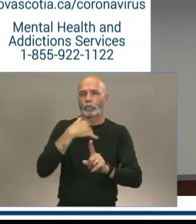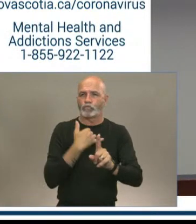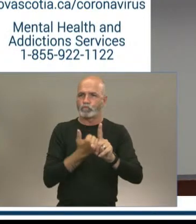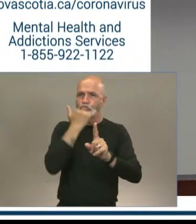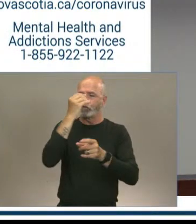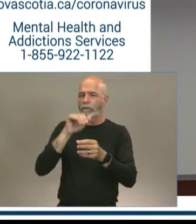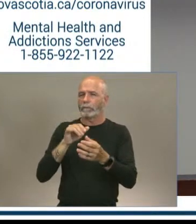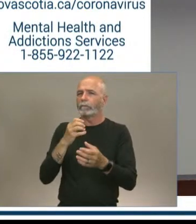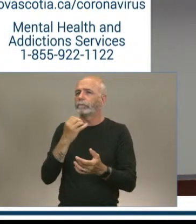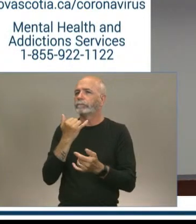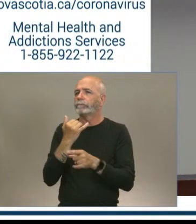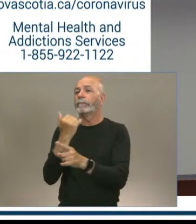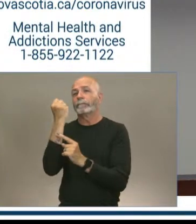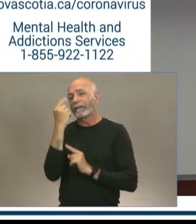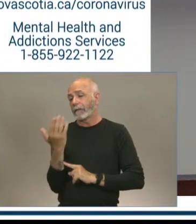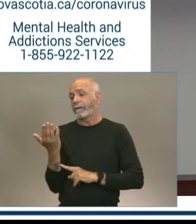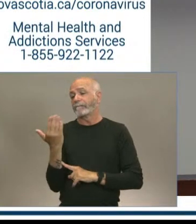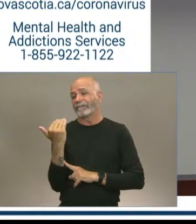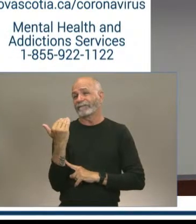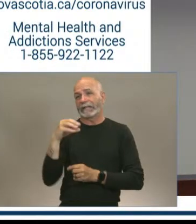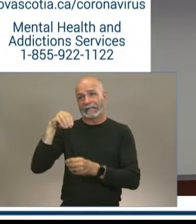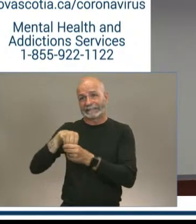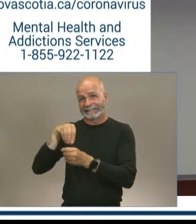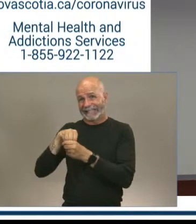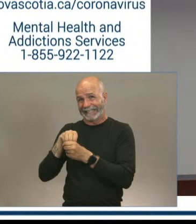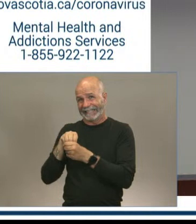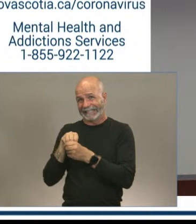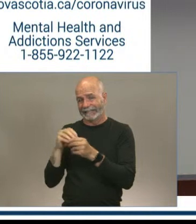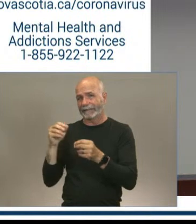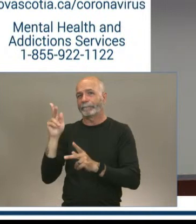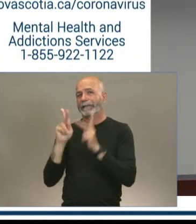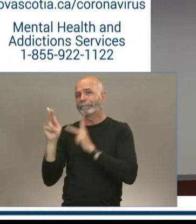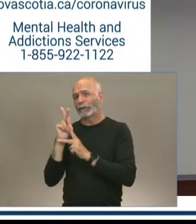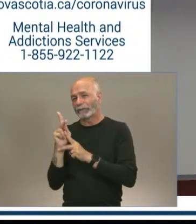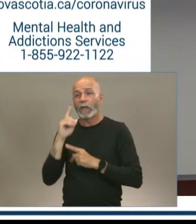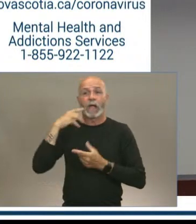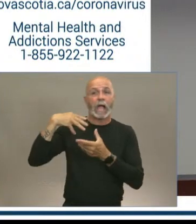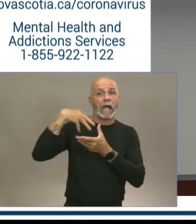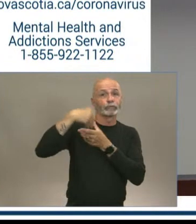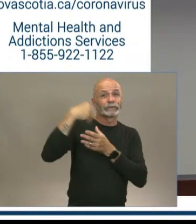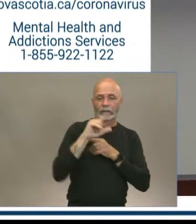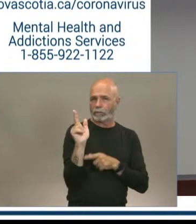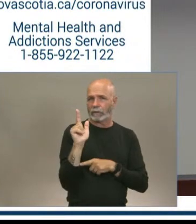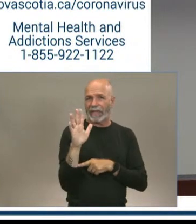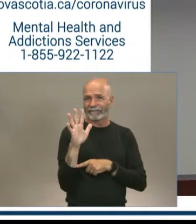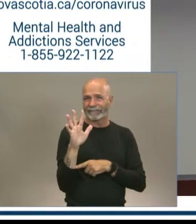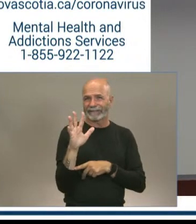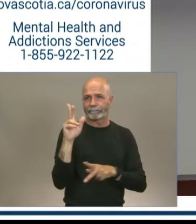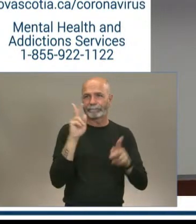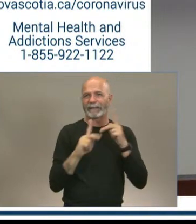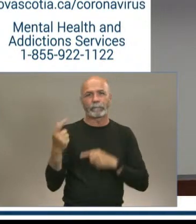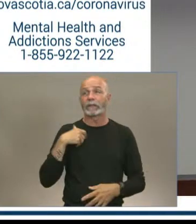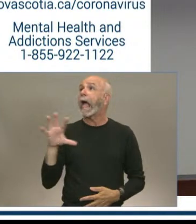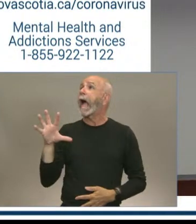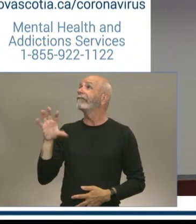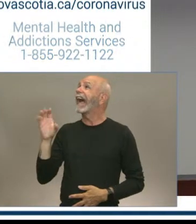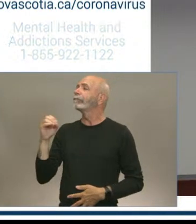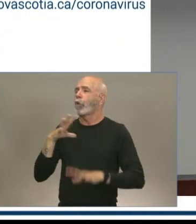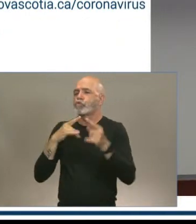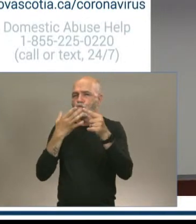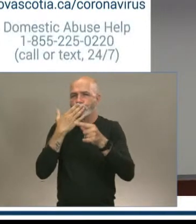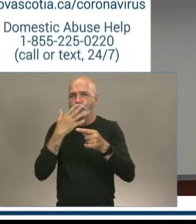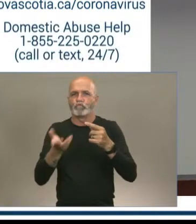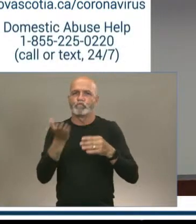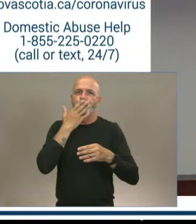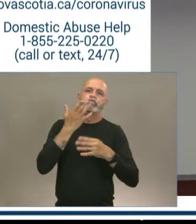and 25 outdoors, not 50. My apologies for the confusion. All the details and the correct